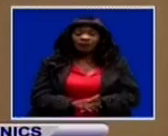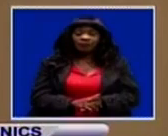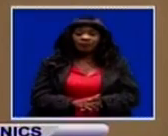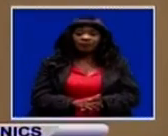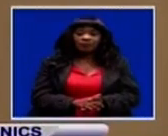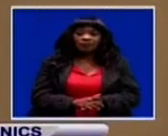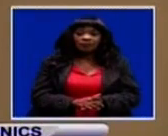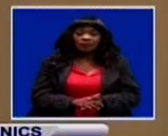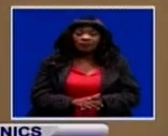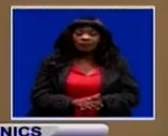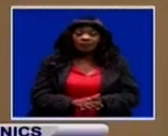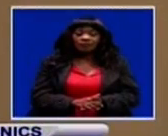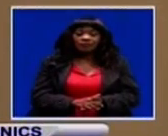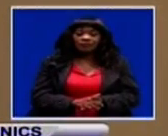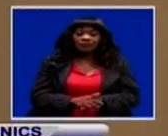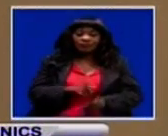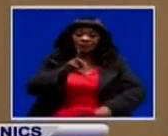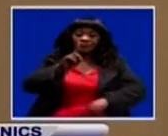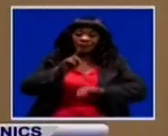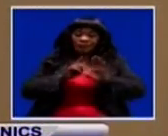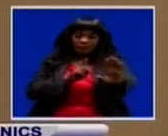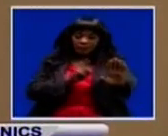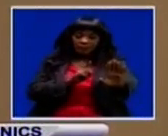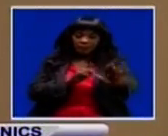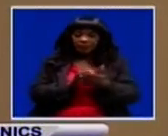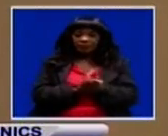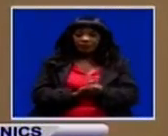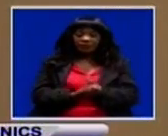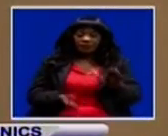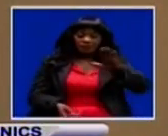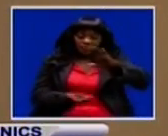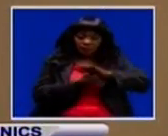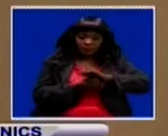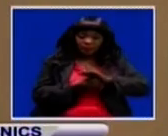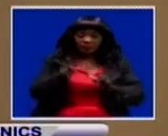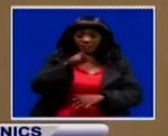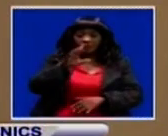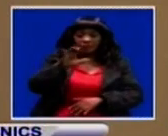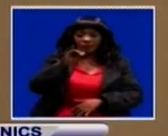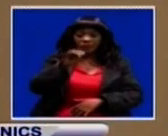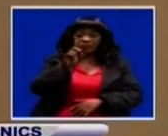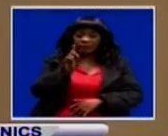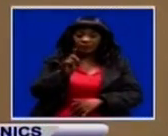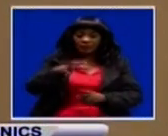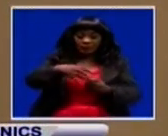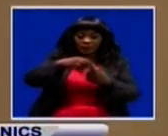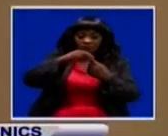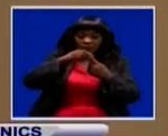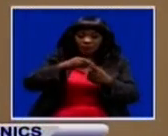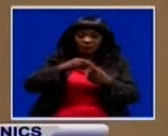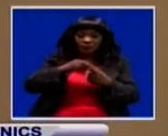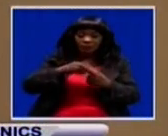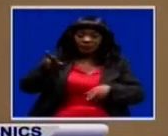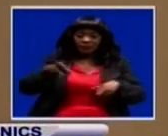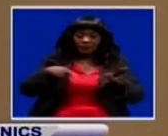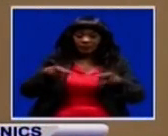have suspended our affiliation to ZCID, specifically with regard to the matter at